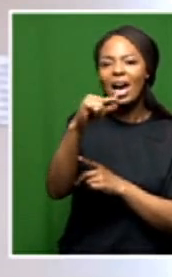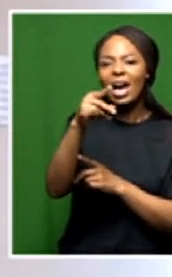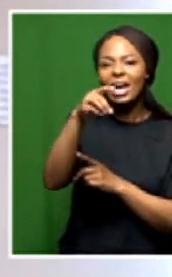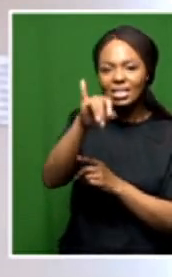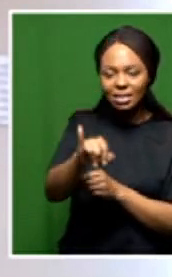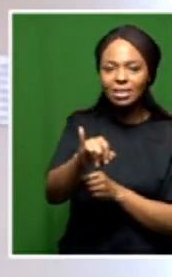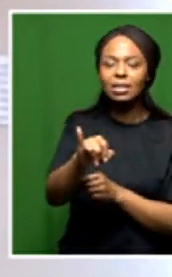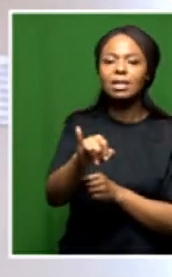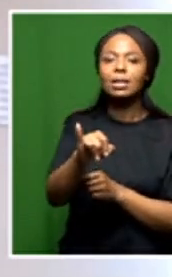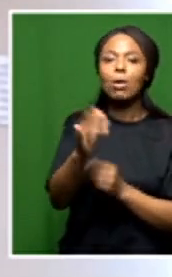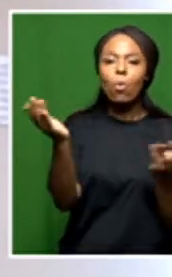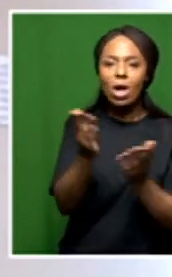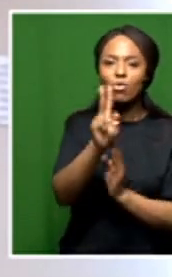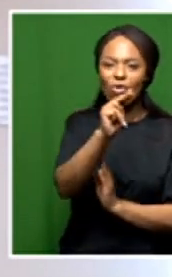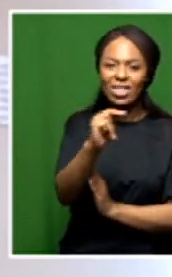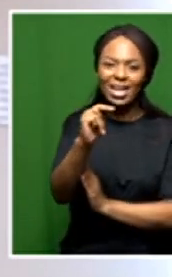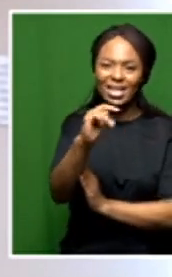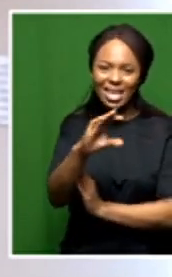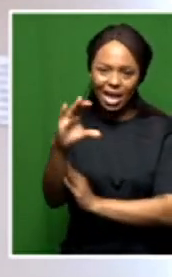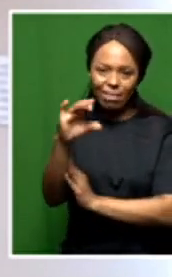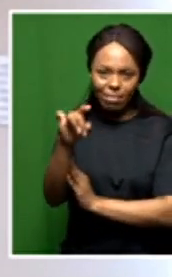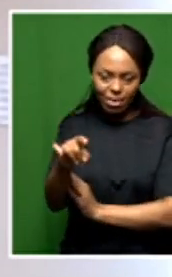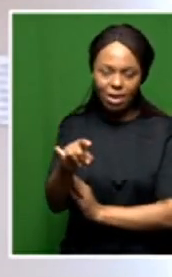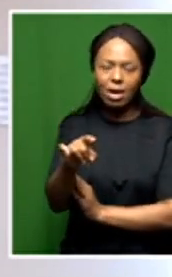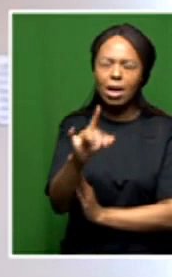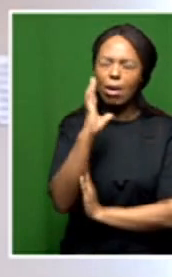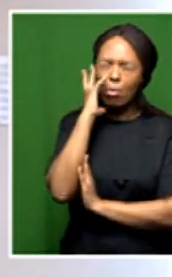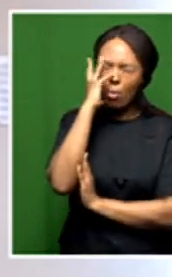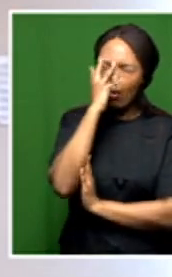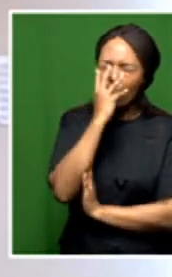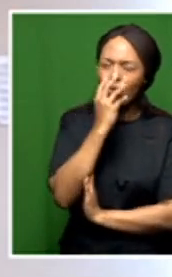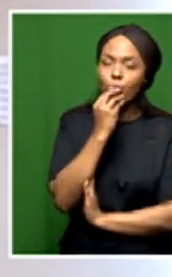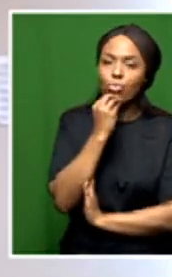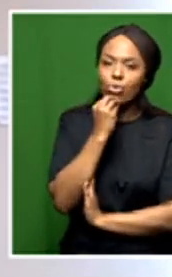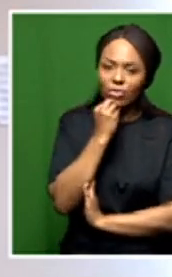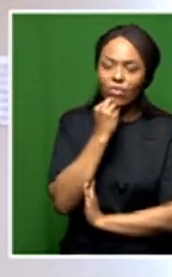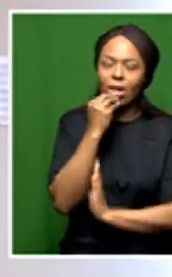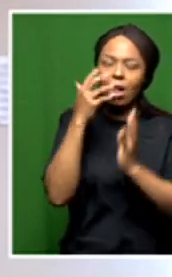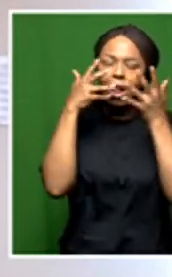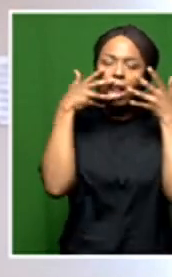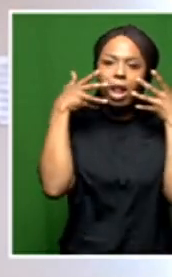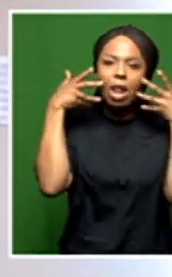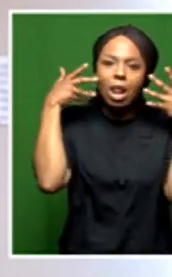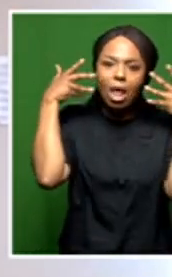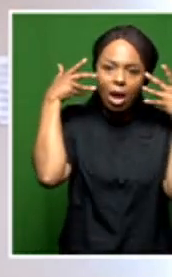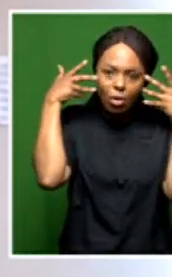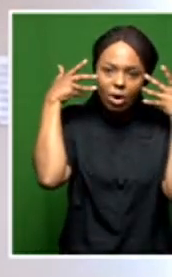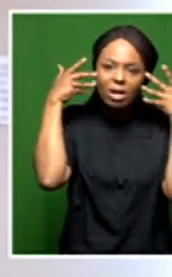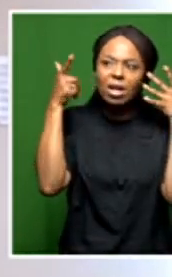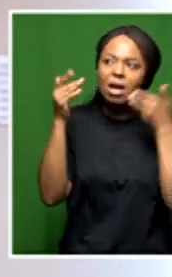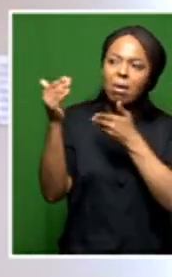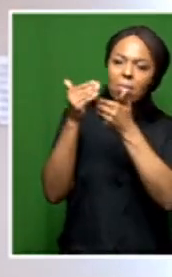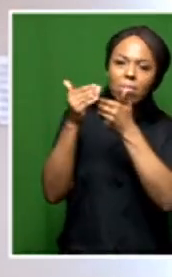which is in Northern Cape, you see one of the most beautiful lions which are actually close to the